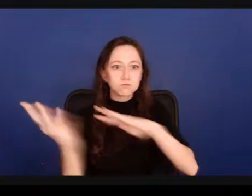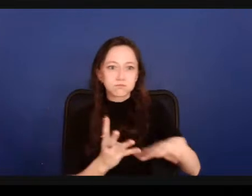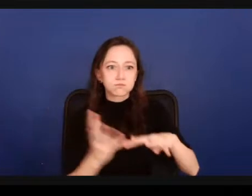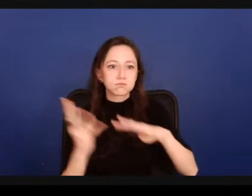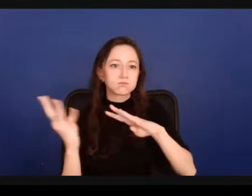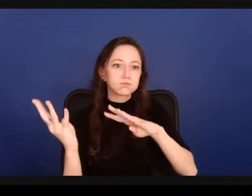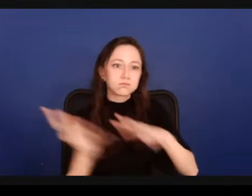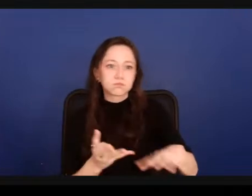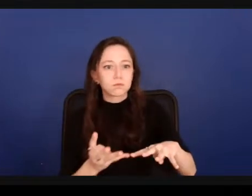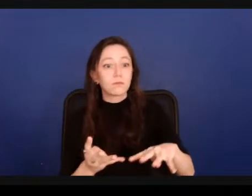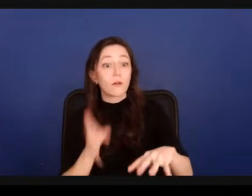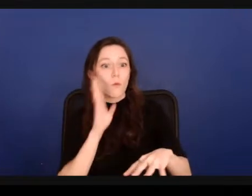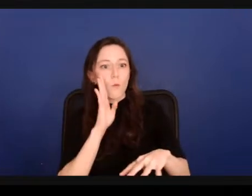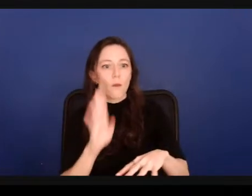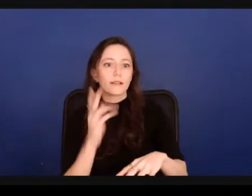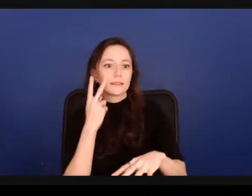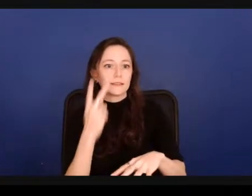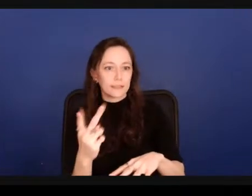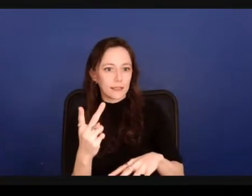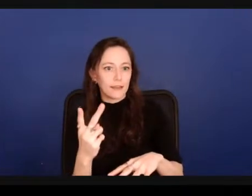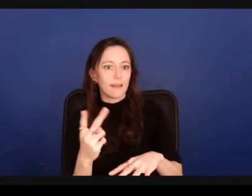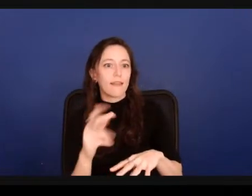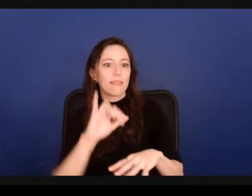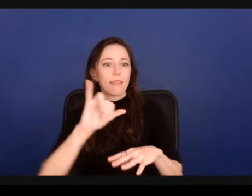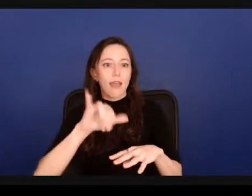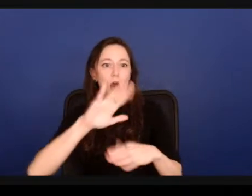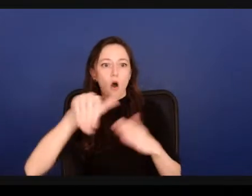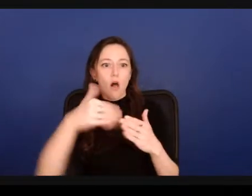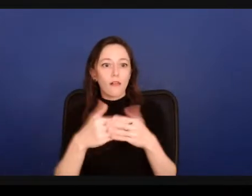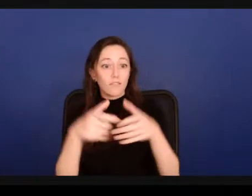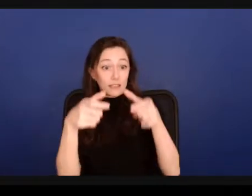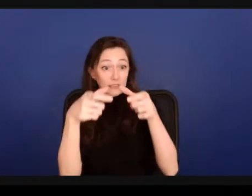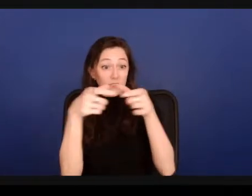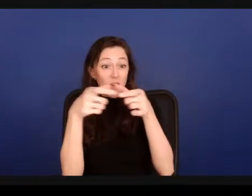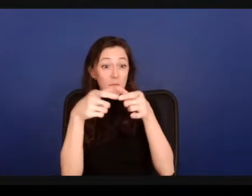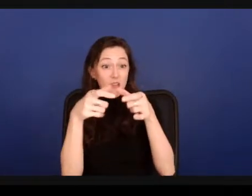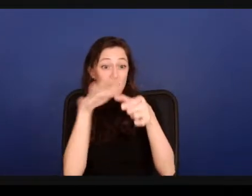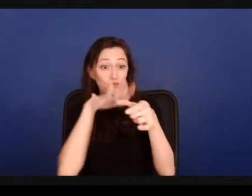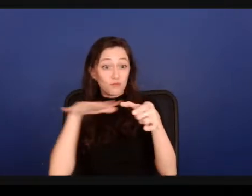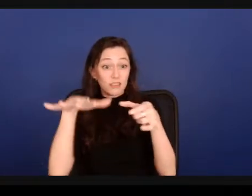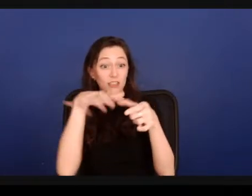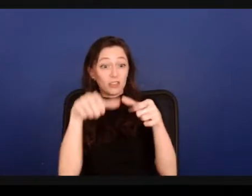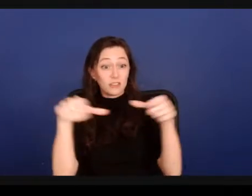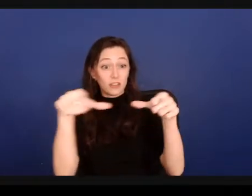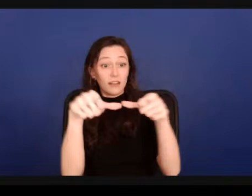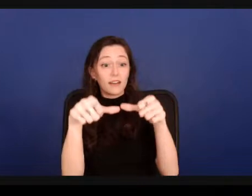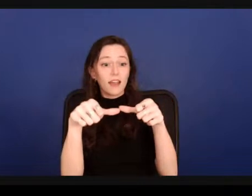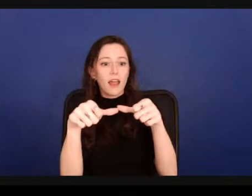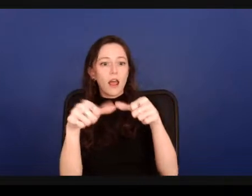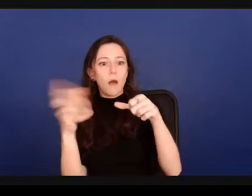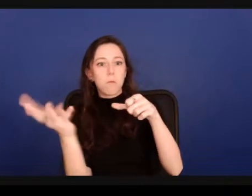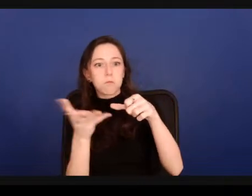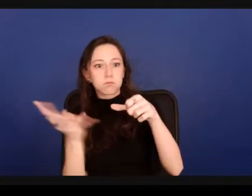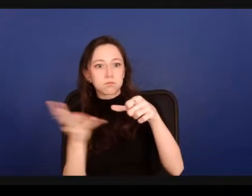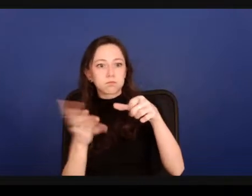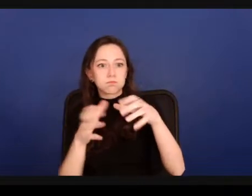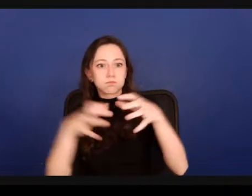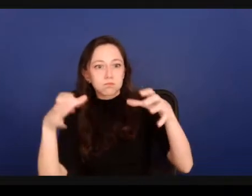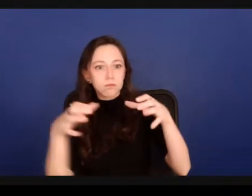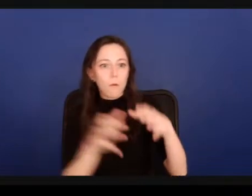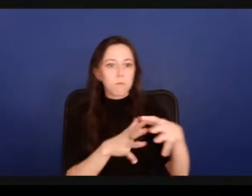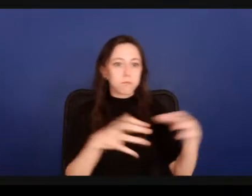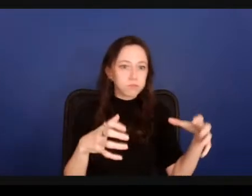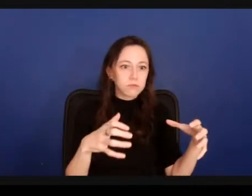it filling all the summit region and bursting into the southwest rift and filling it at the same time, and